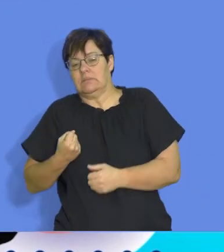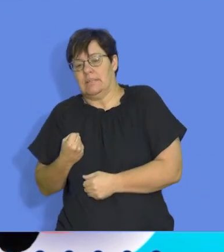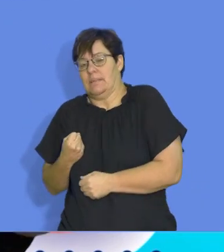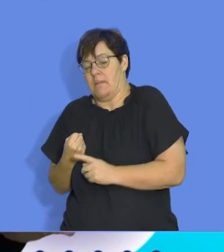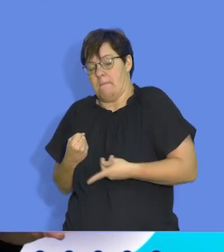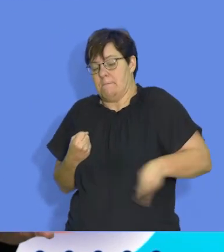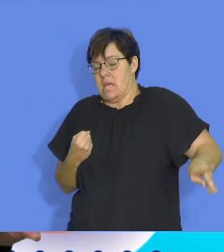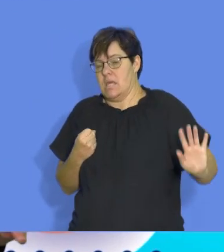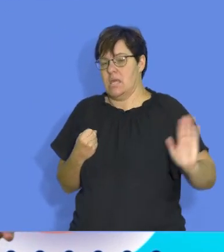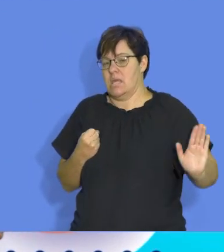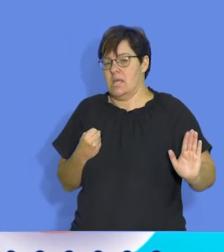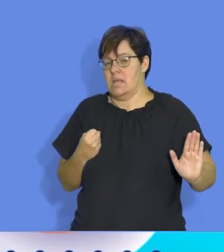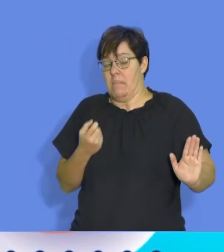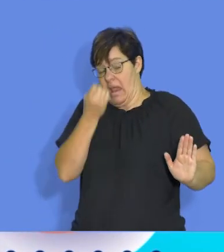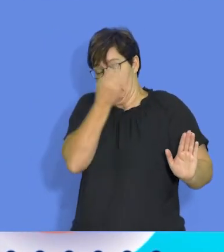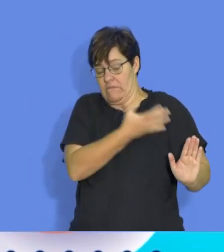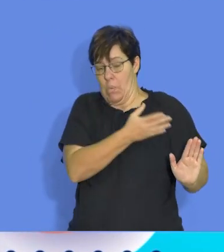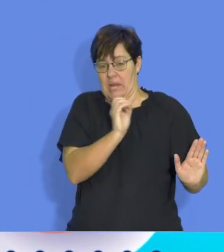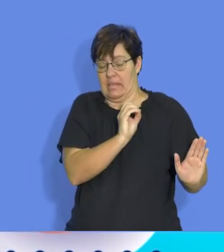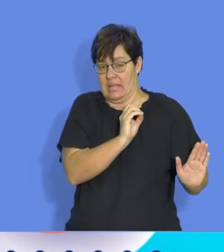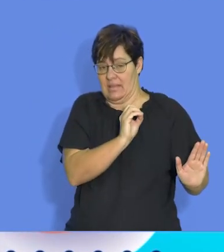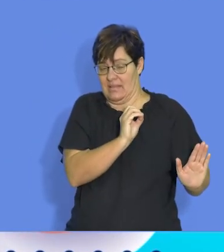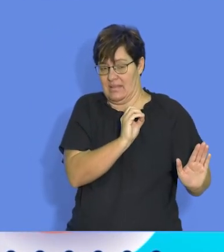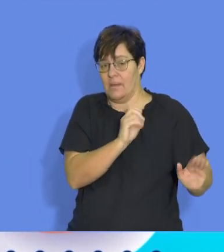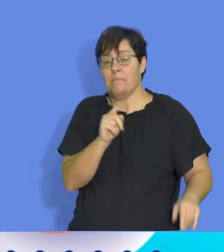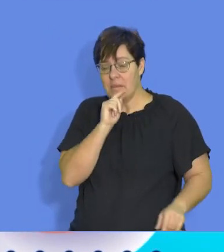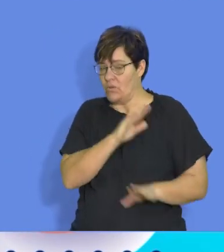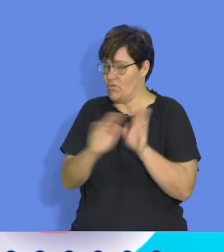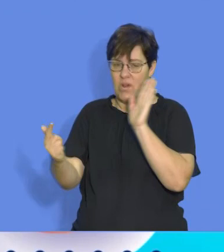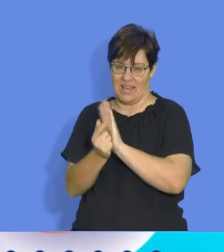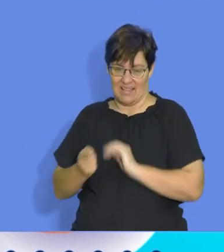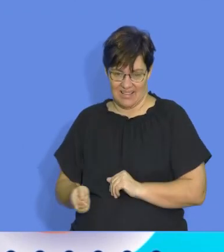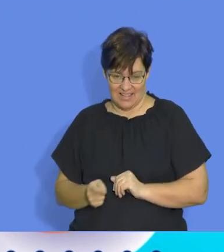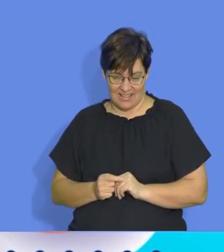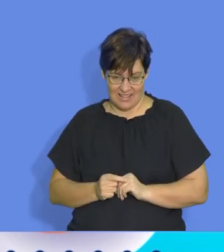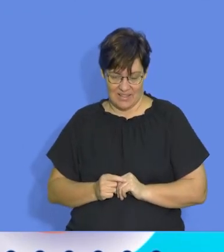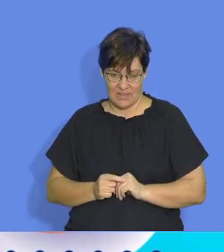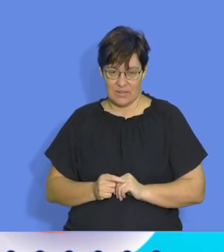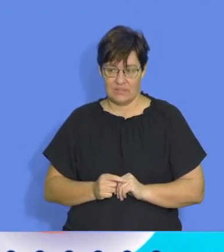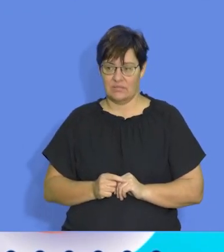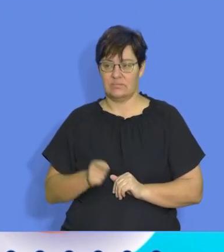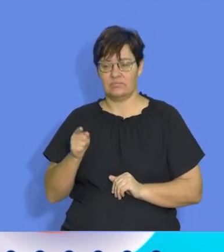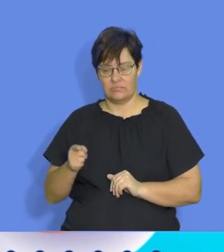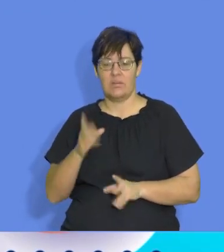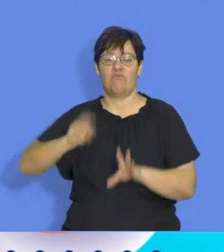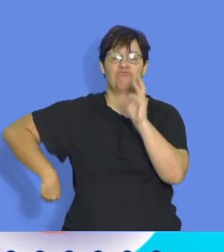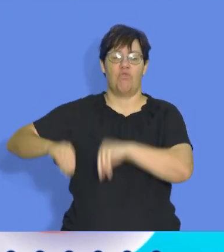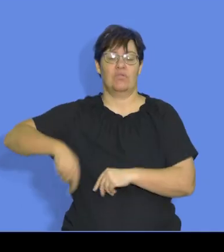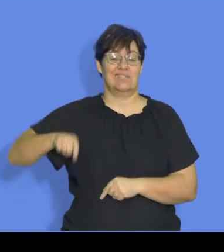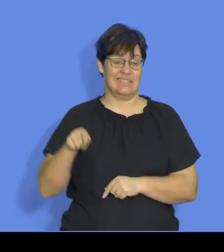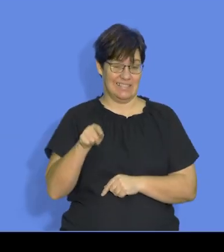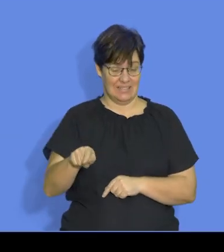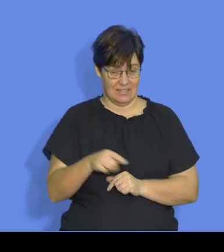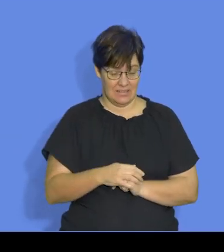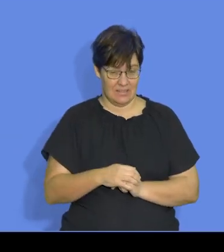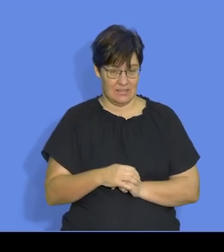don't pay it. Clearly, that is illegal. It falls within the category of fraud, right?